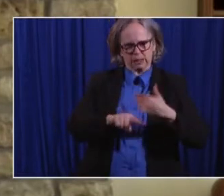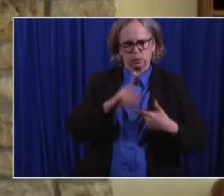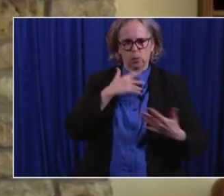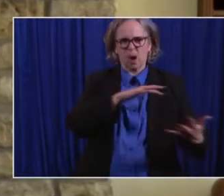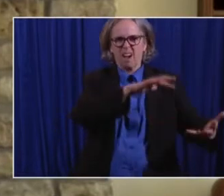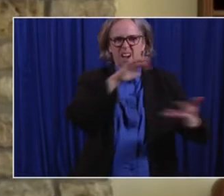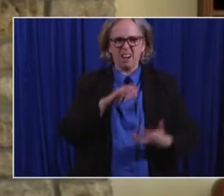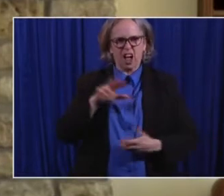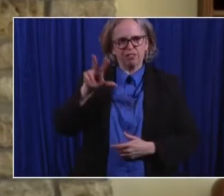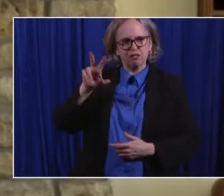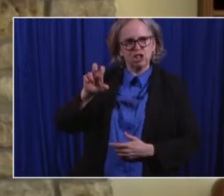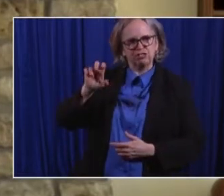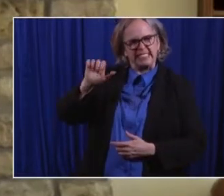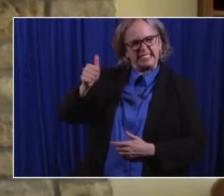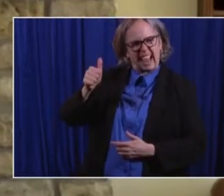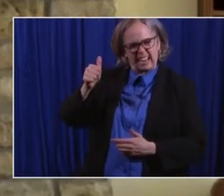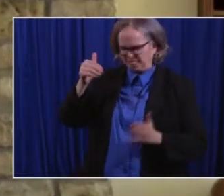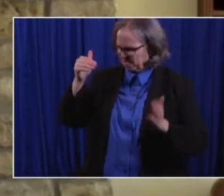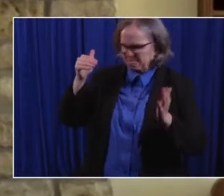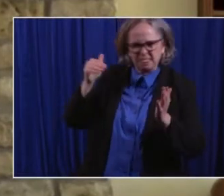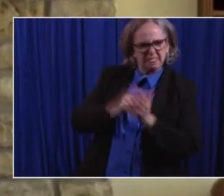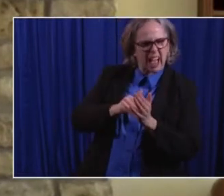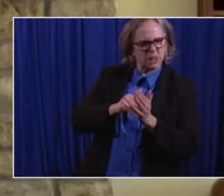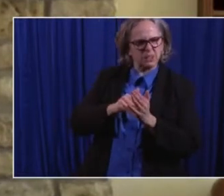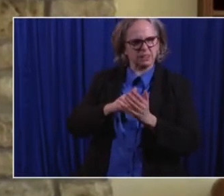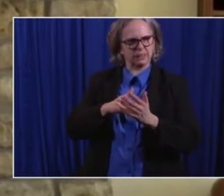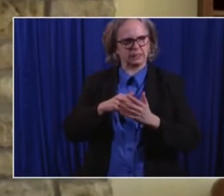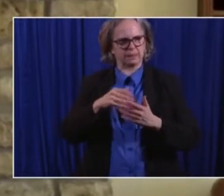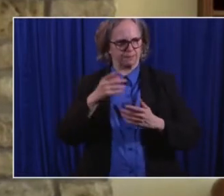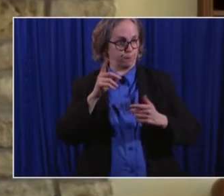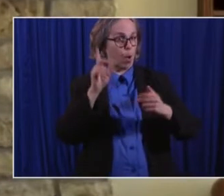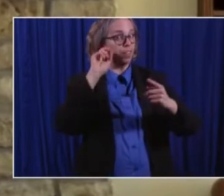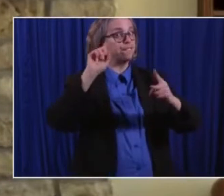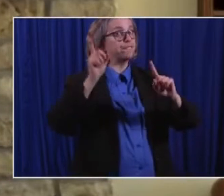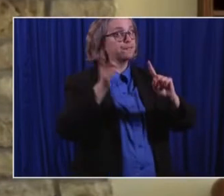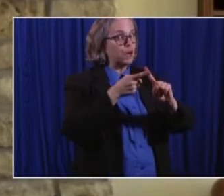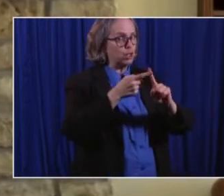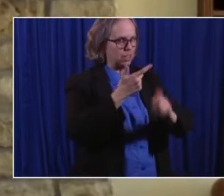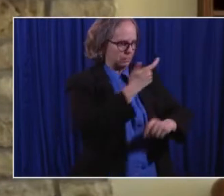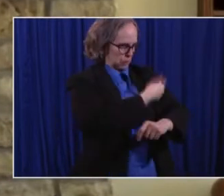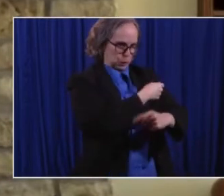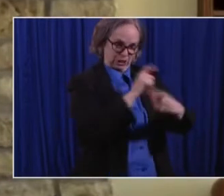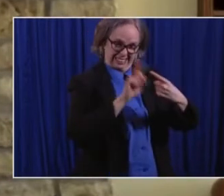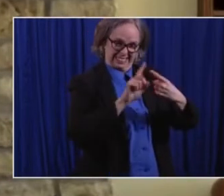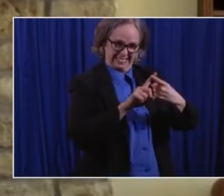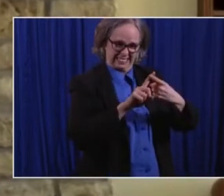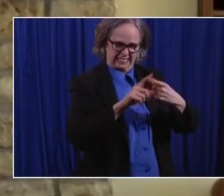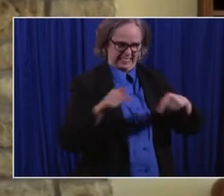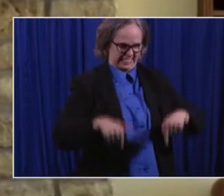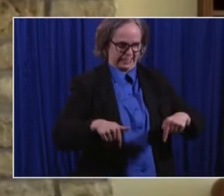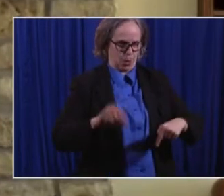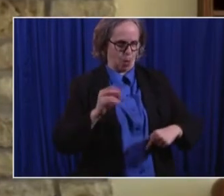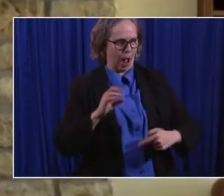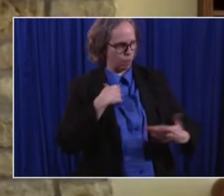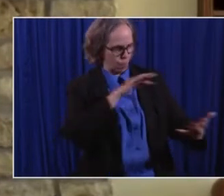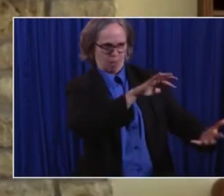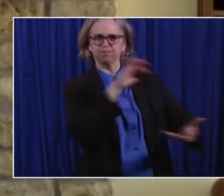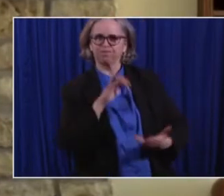310,000 first shot doses in the state of Ohio.